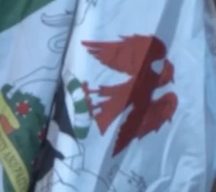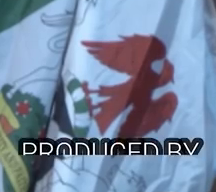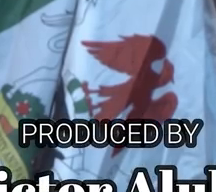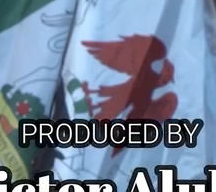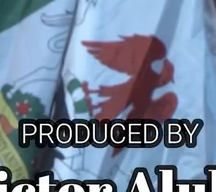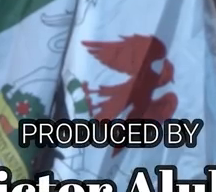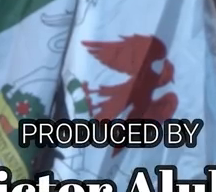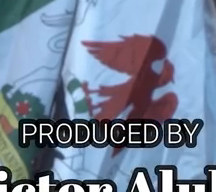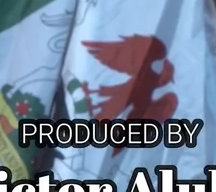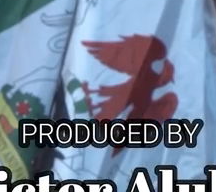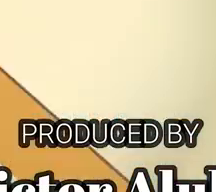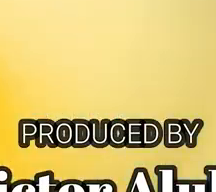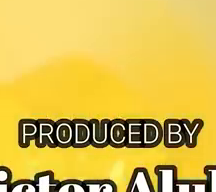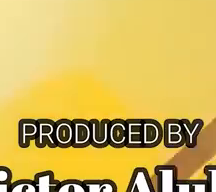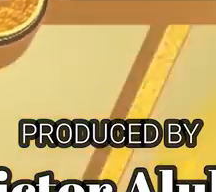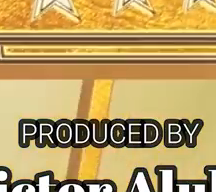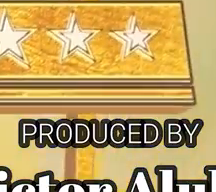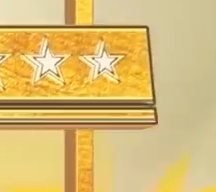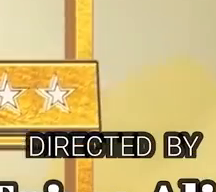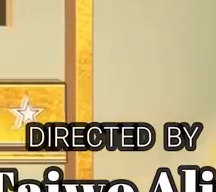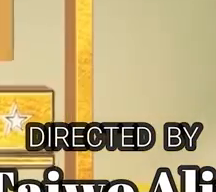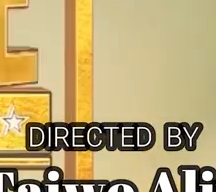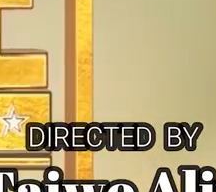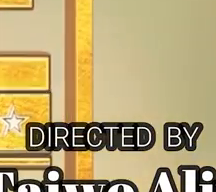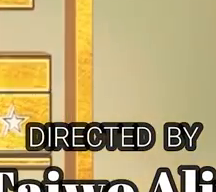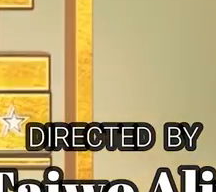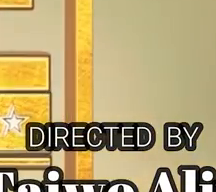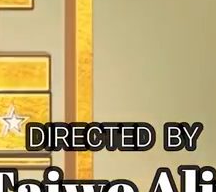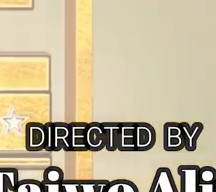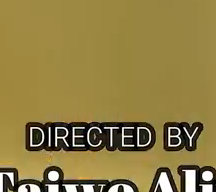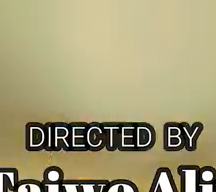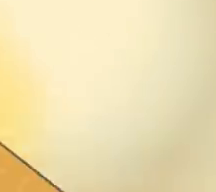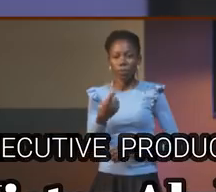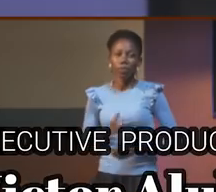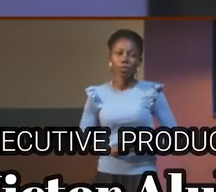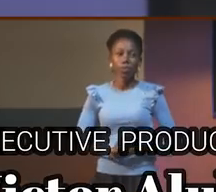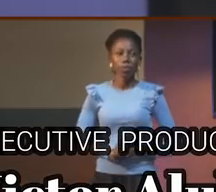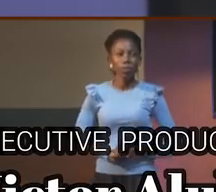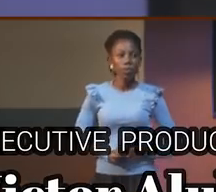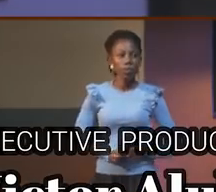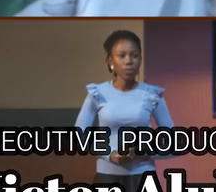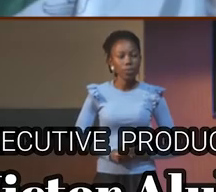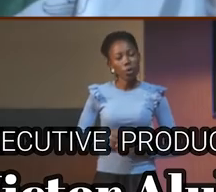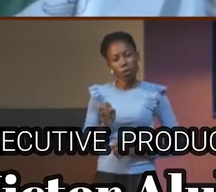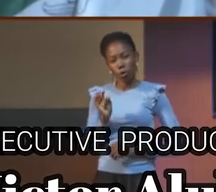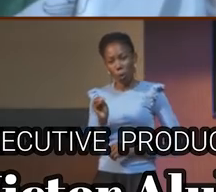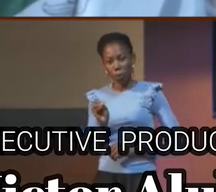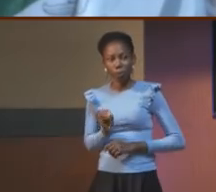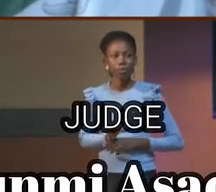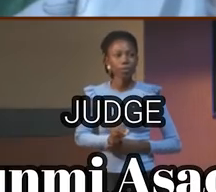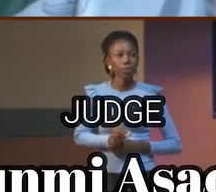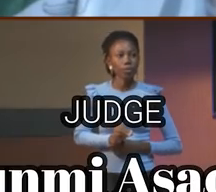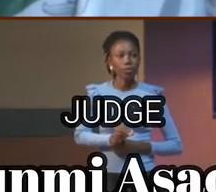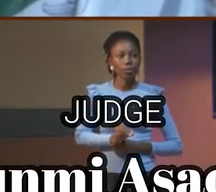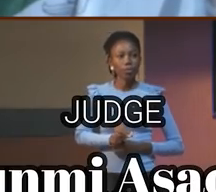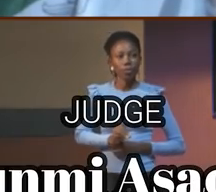furnish a valid address for Victor. After the break, she dismisses this matter. Yes. Okay. So,